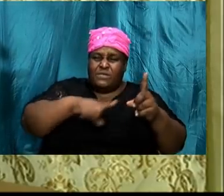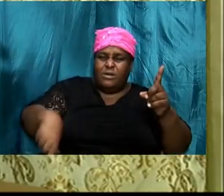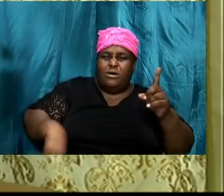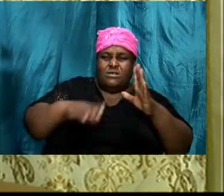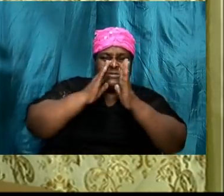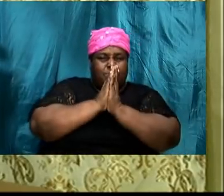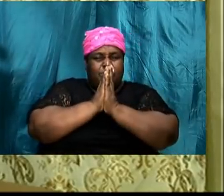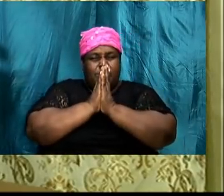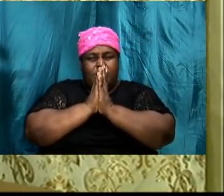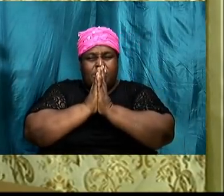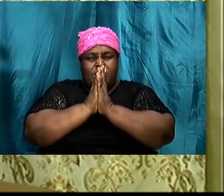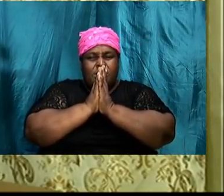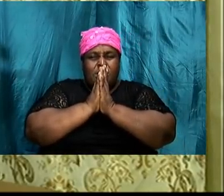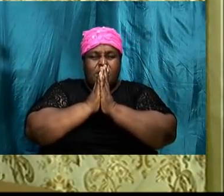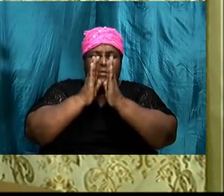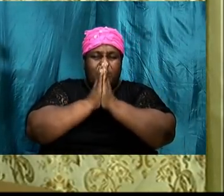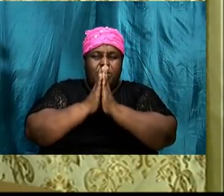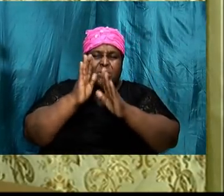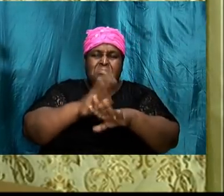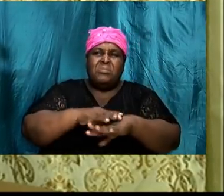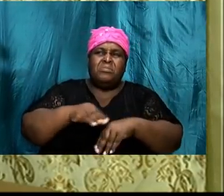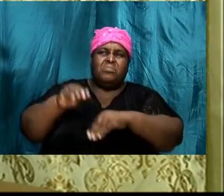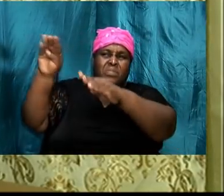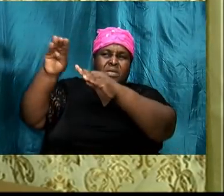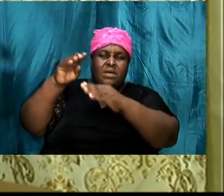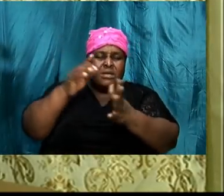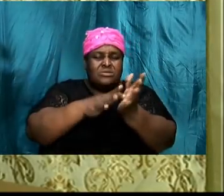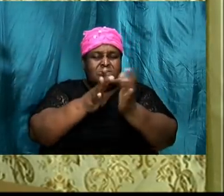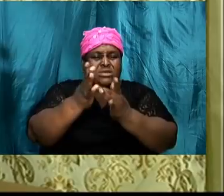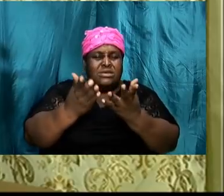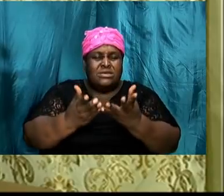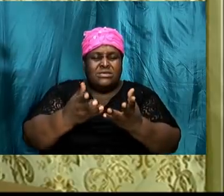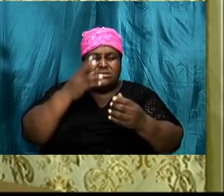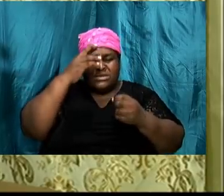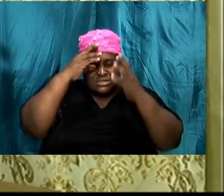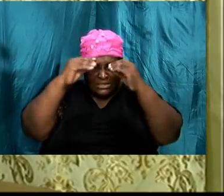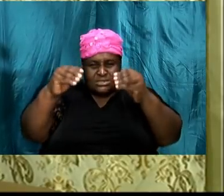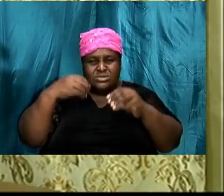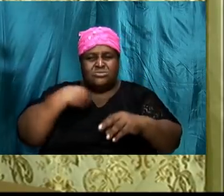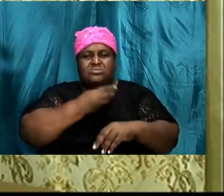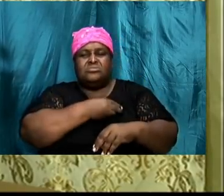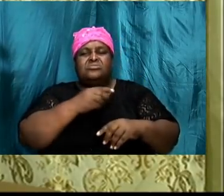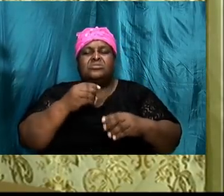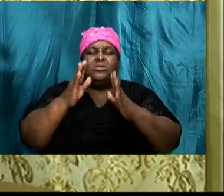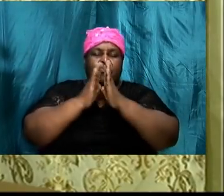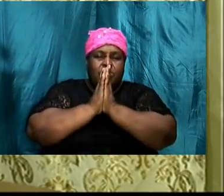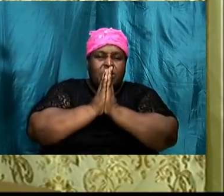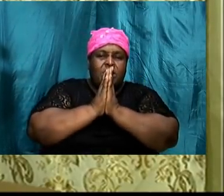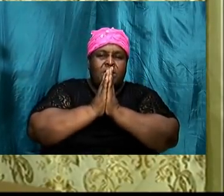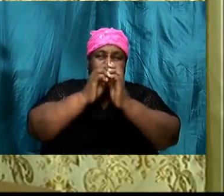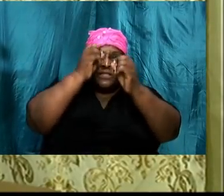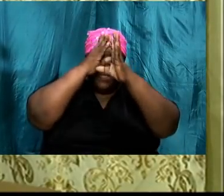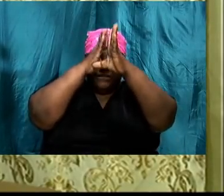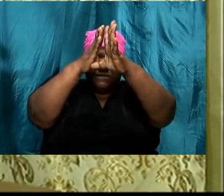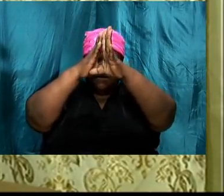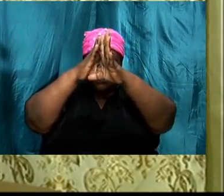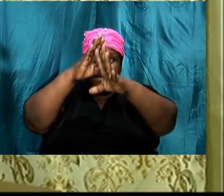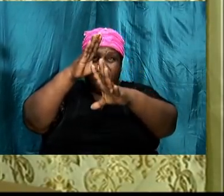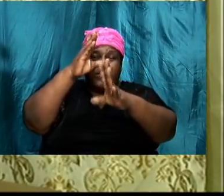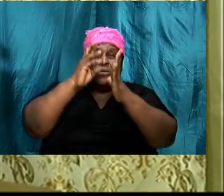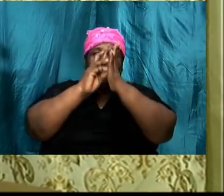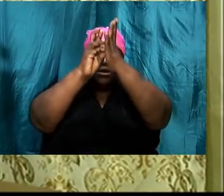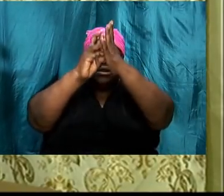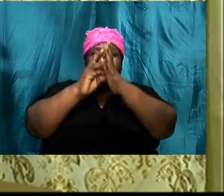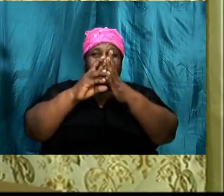Sermon on the Mount, Jesus teaches us to pray that the Fathers will be done on earth as it is in